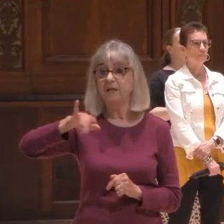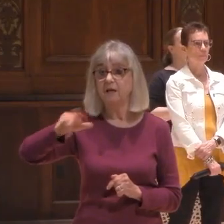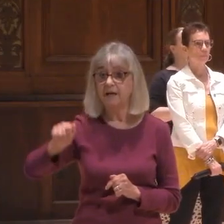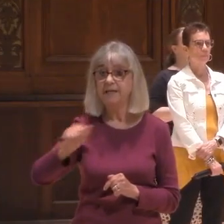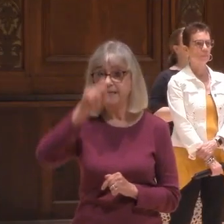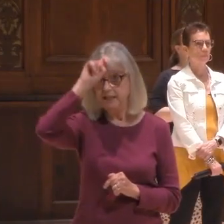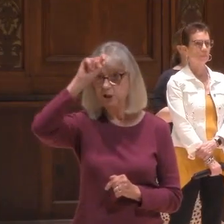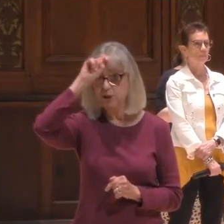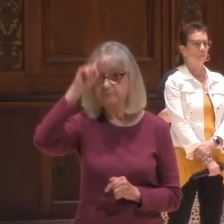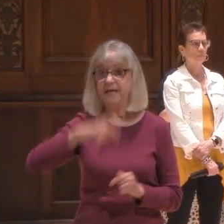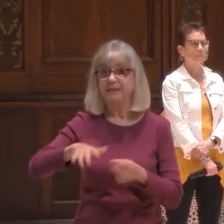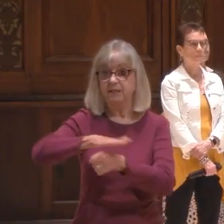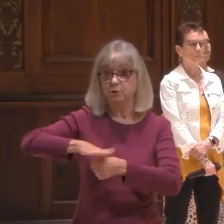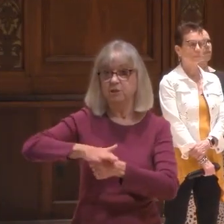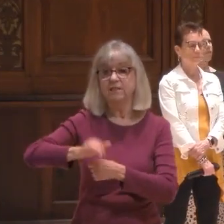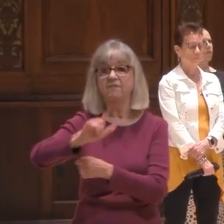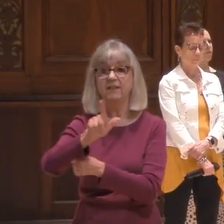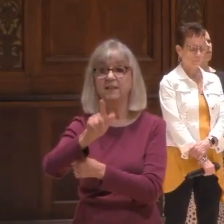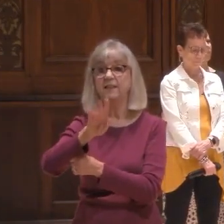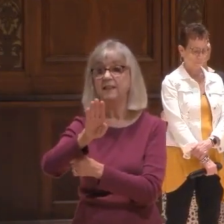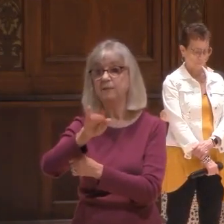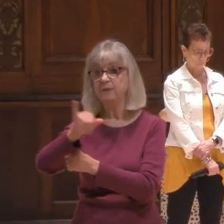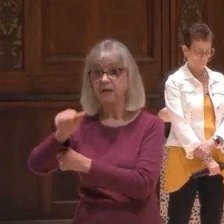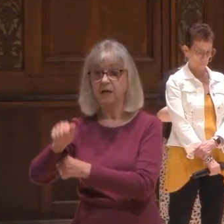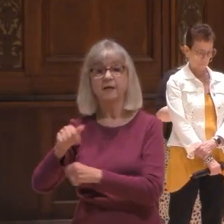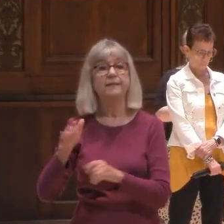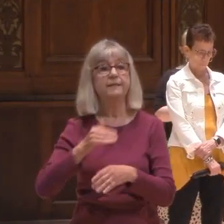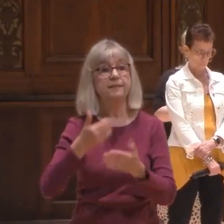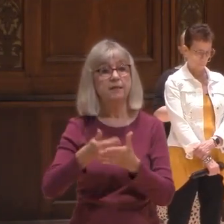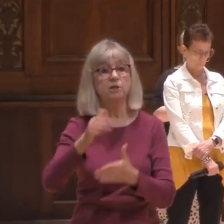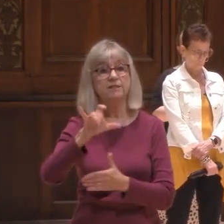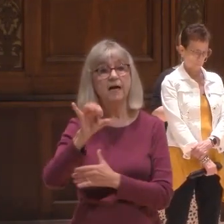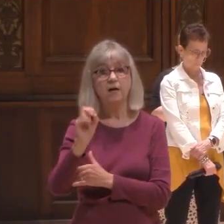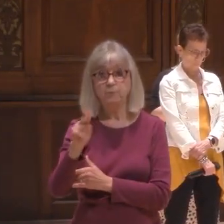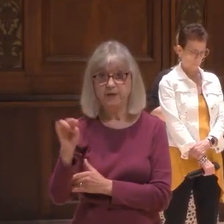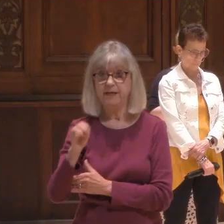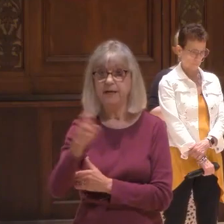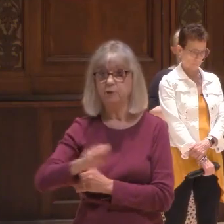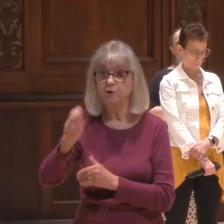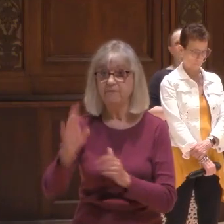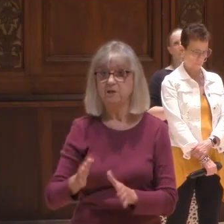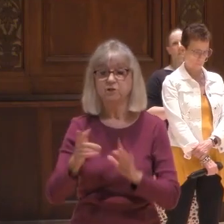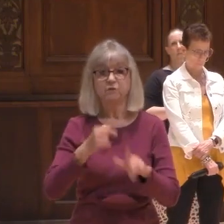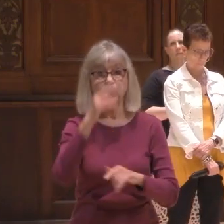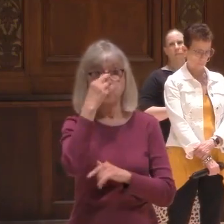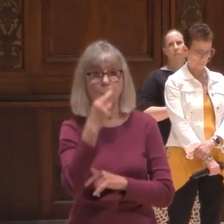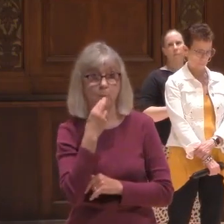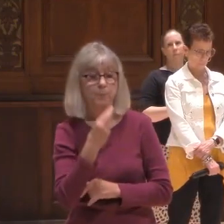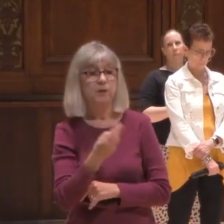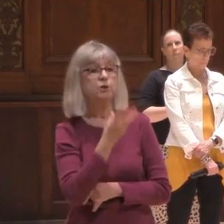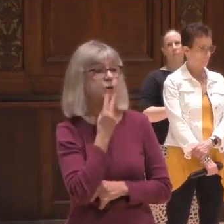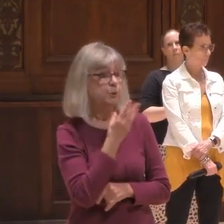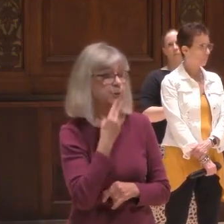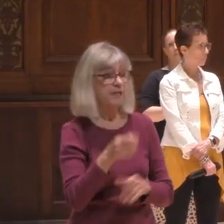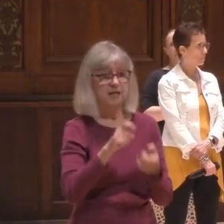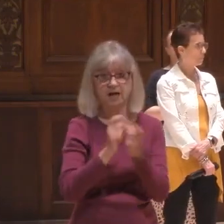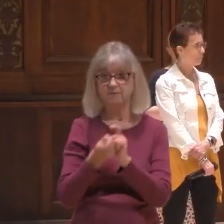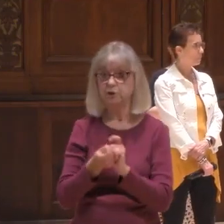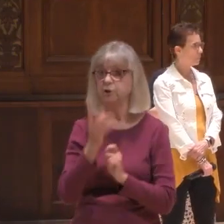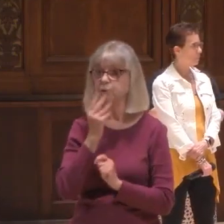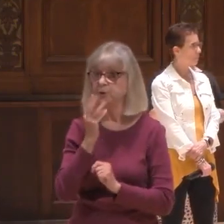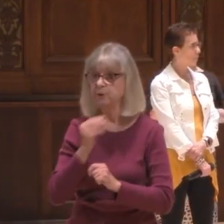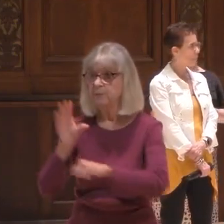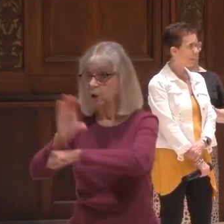Libya near Cyrene, as well as travelers from Rome, both Jews and converts to Judaism, Cretans